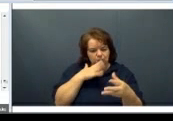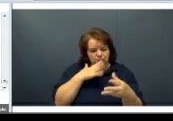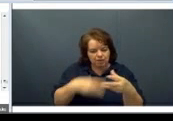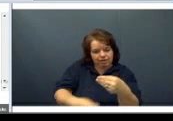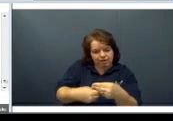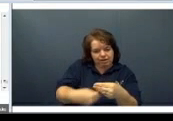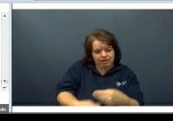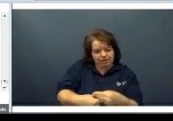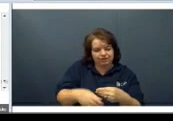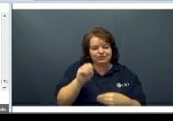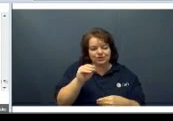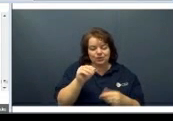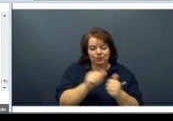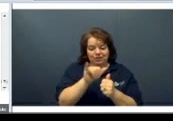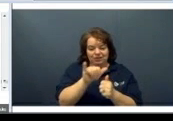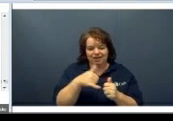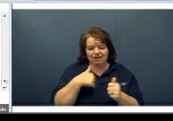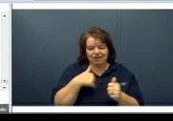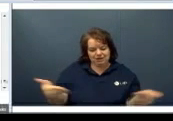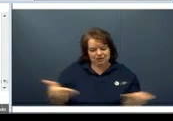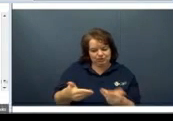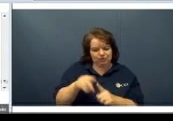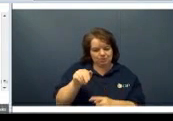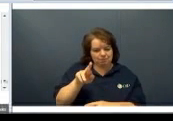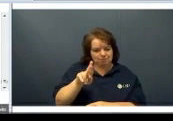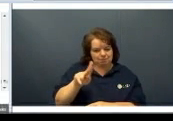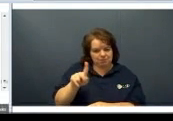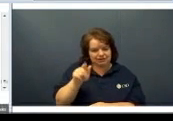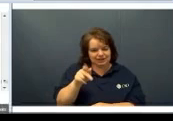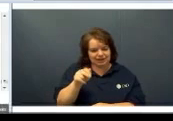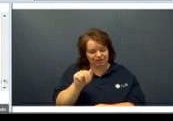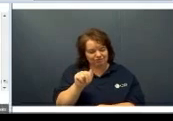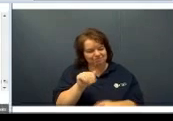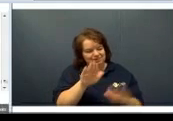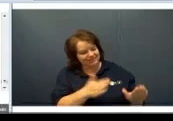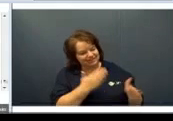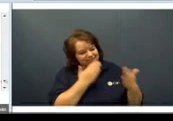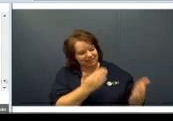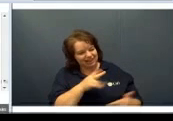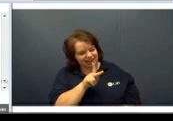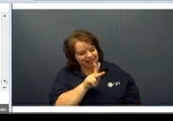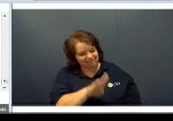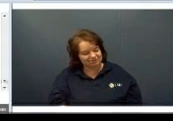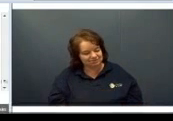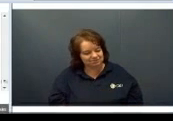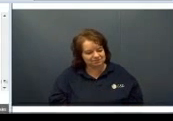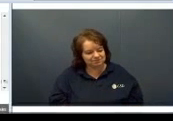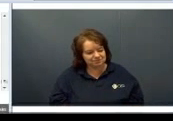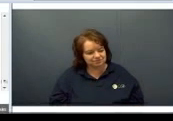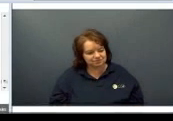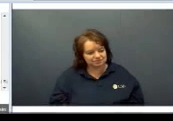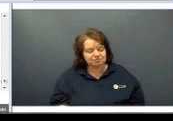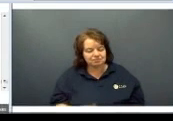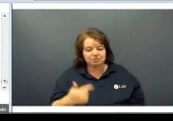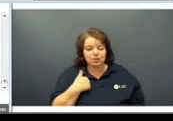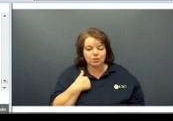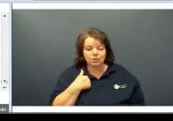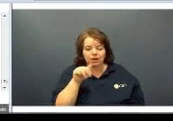him to begin with, and I'll add to it. So with that, let me introduce you to Mark. Mark. Excellent. Thank you,